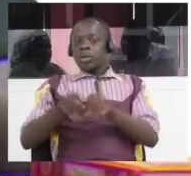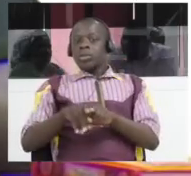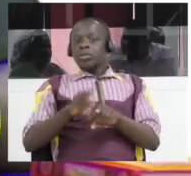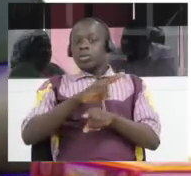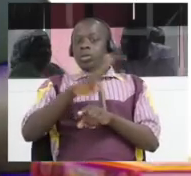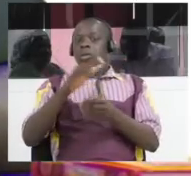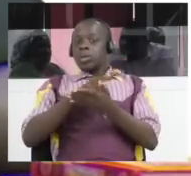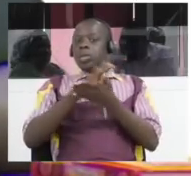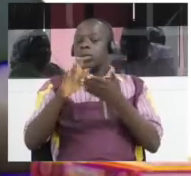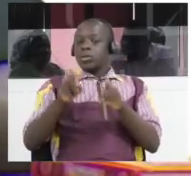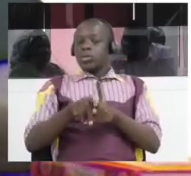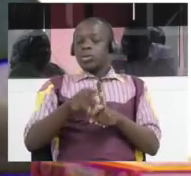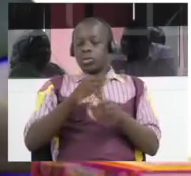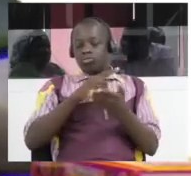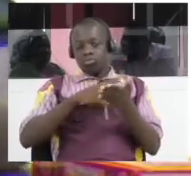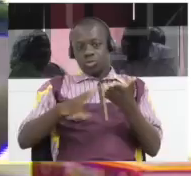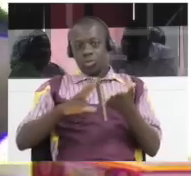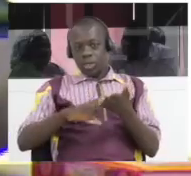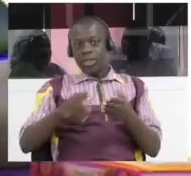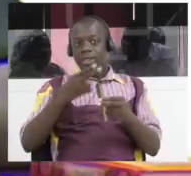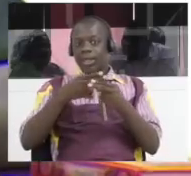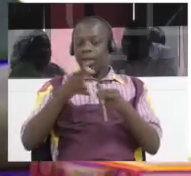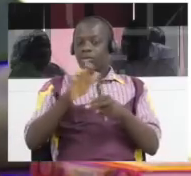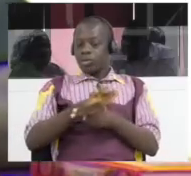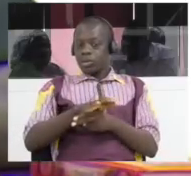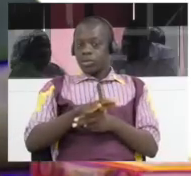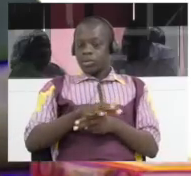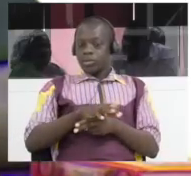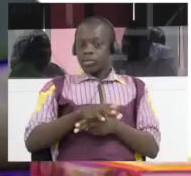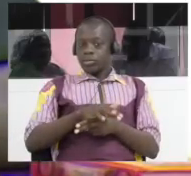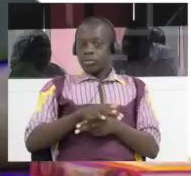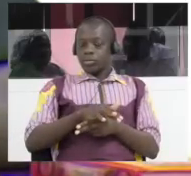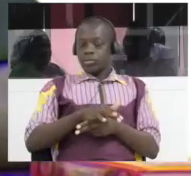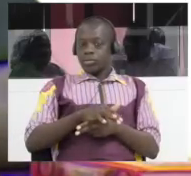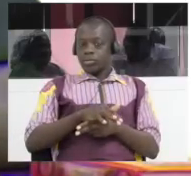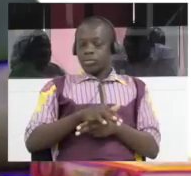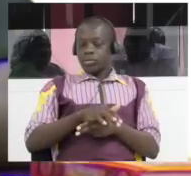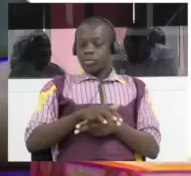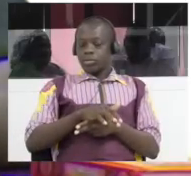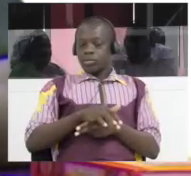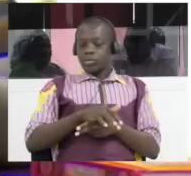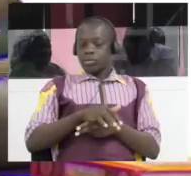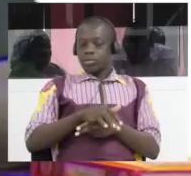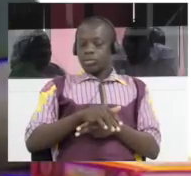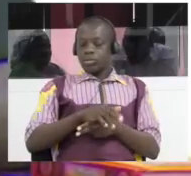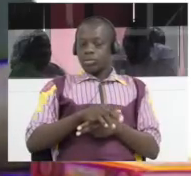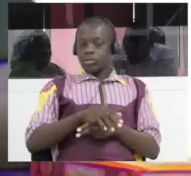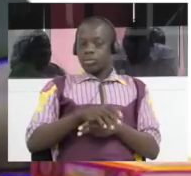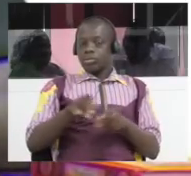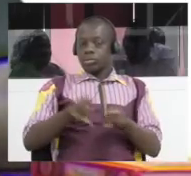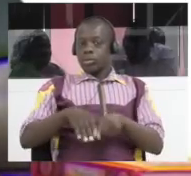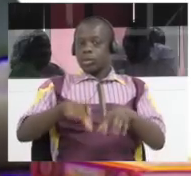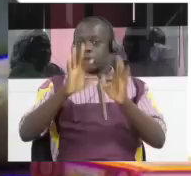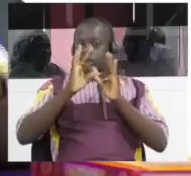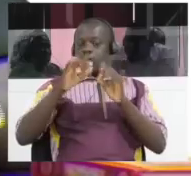event unfolded, you know, they were naturally being careful. And then certainly, you know,